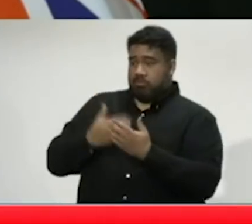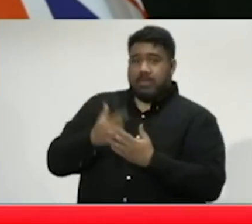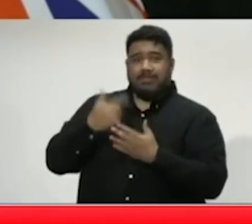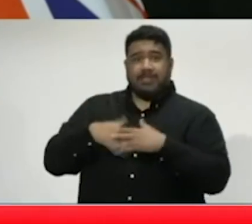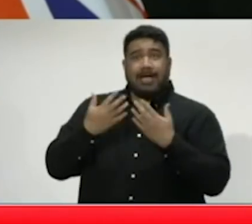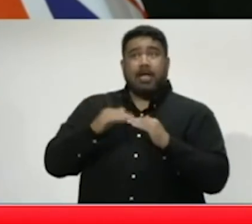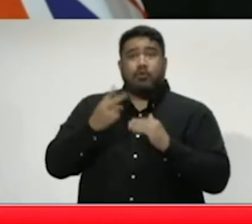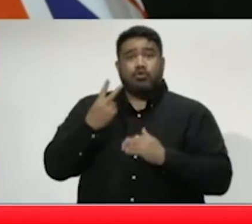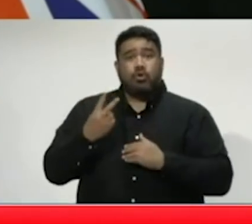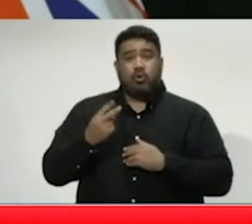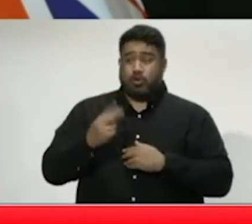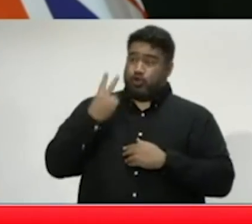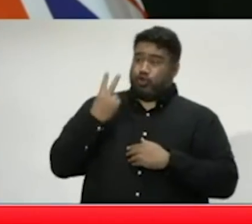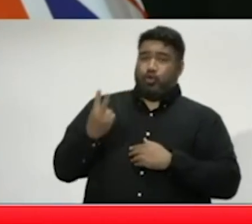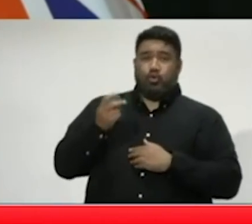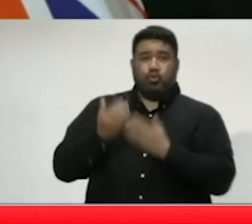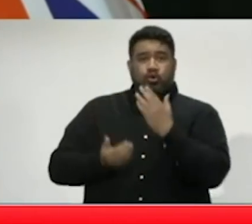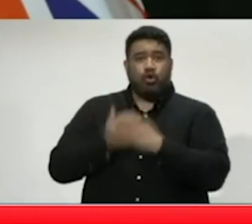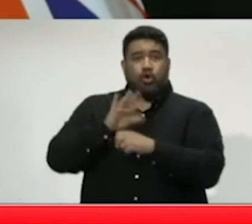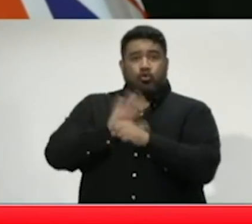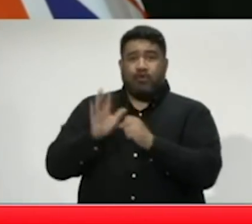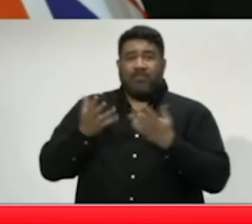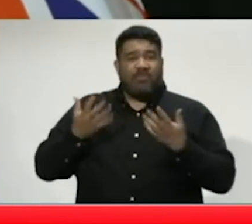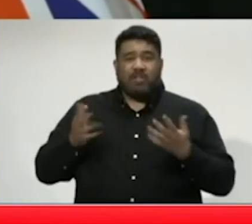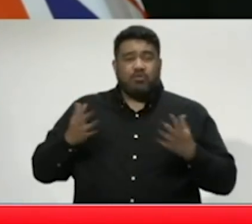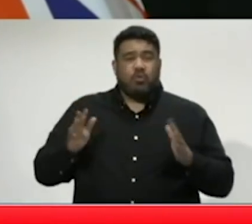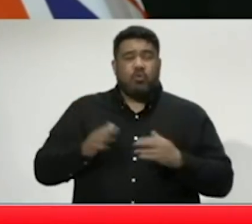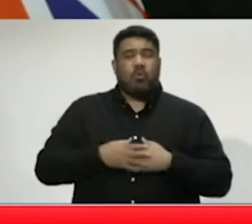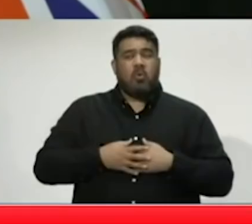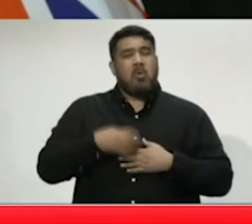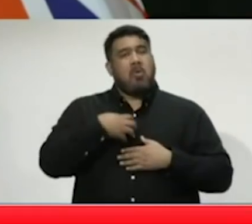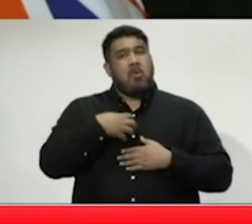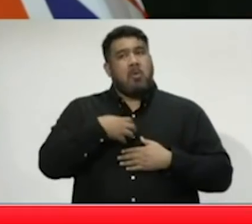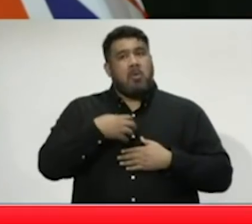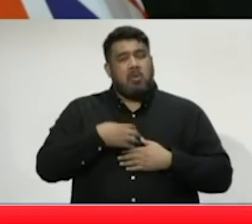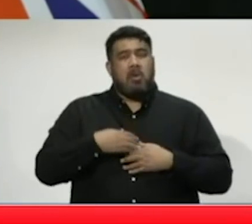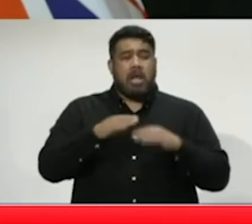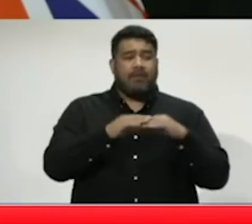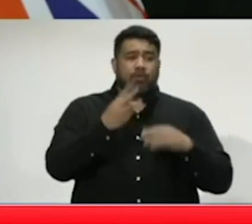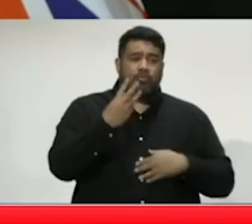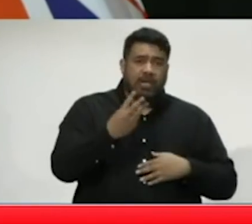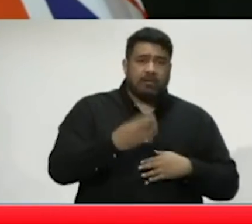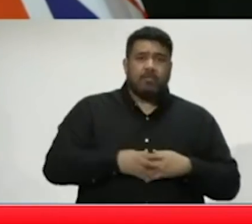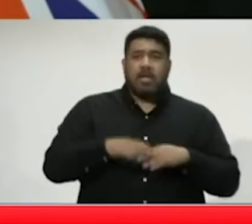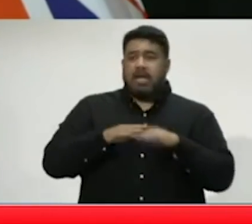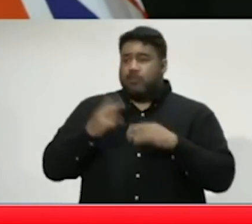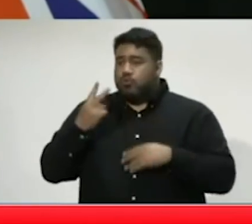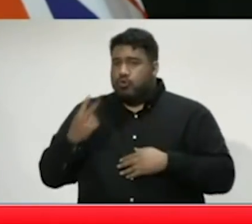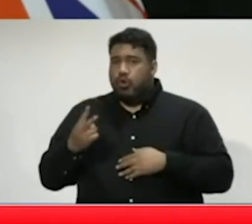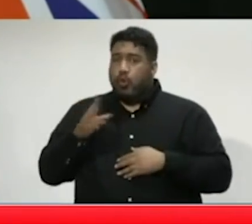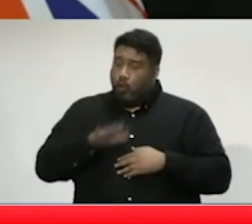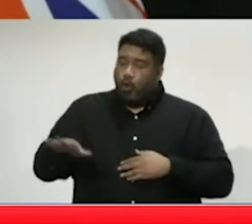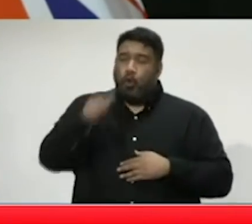Level 2. Importantly, all of the cases under both Level 3 and Level 2 have been directly traced to existing